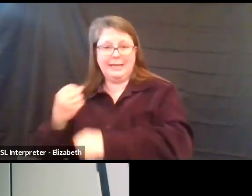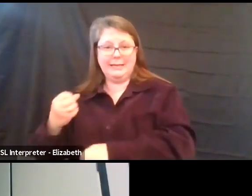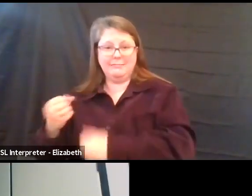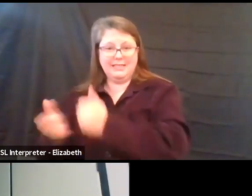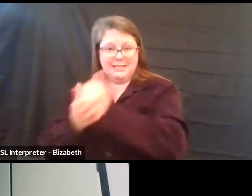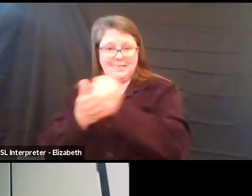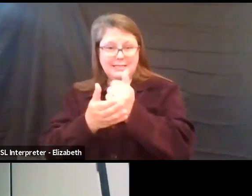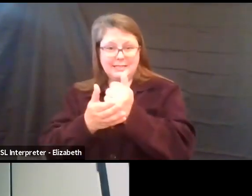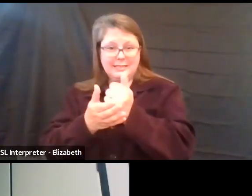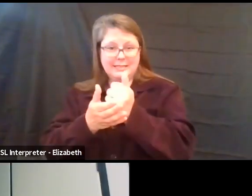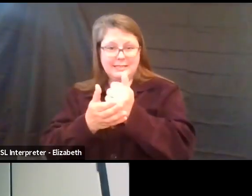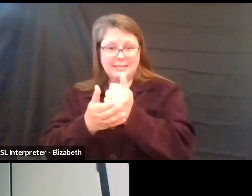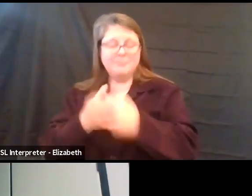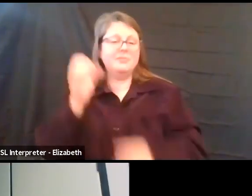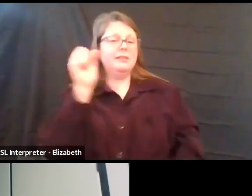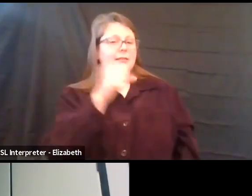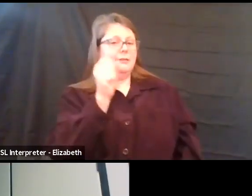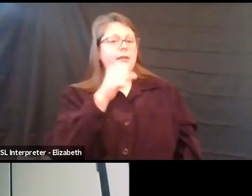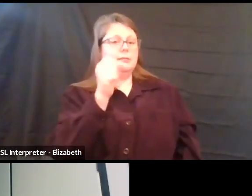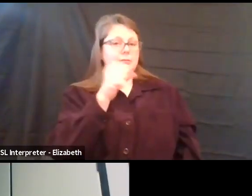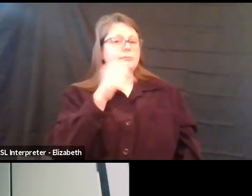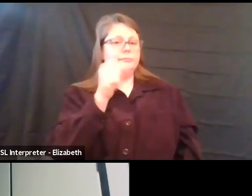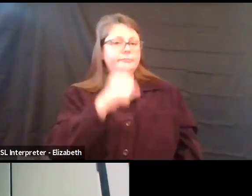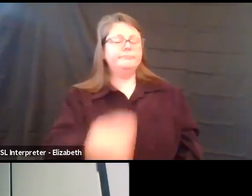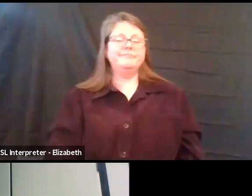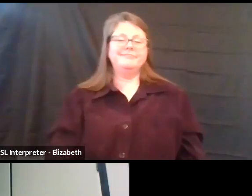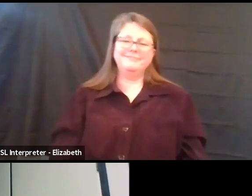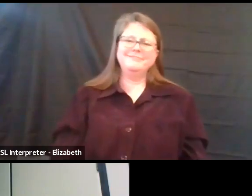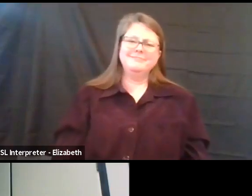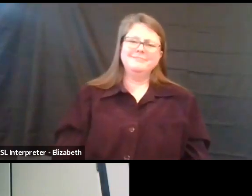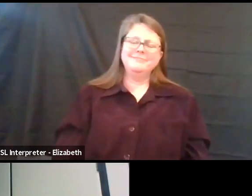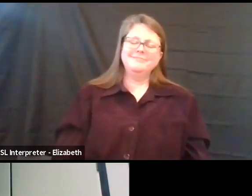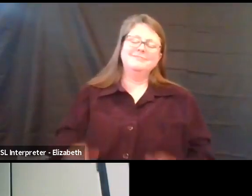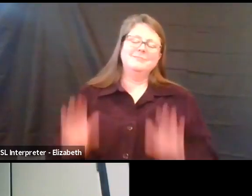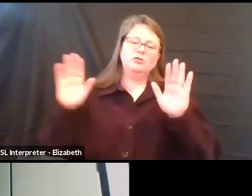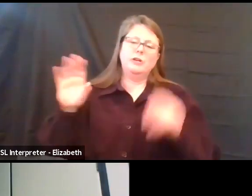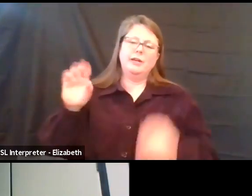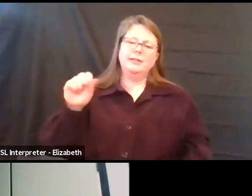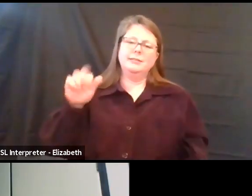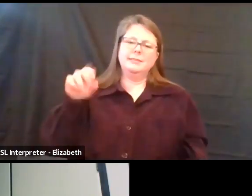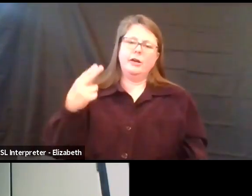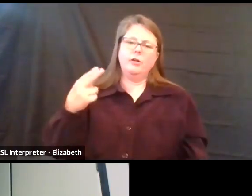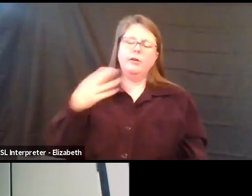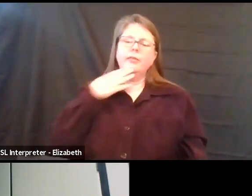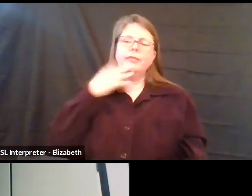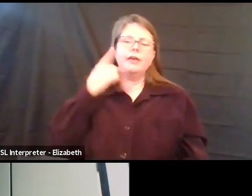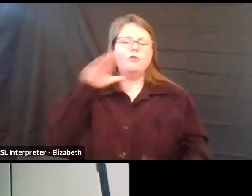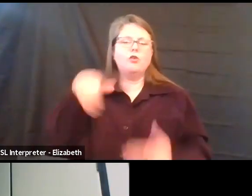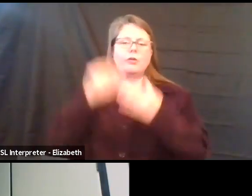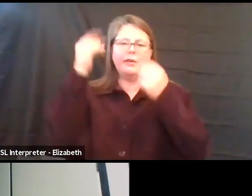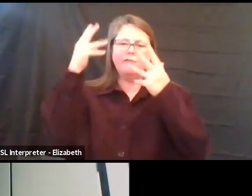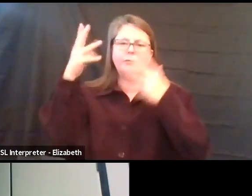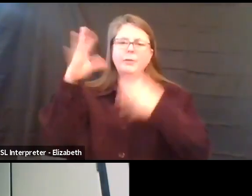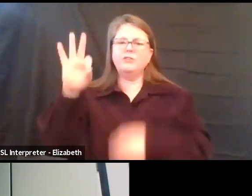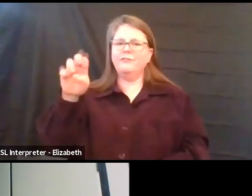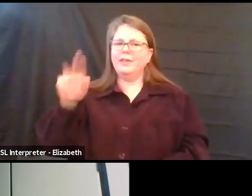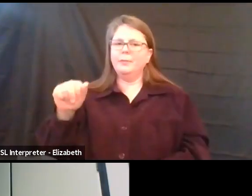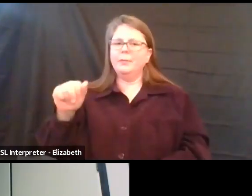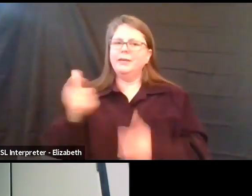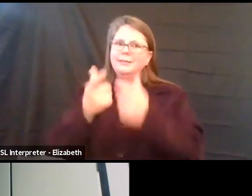much for all of that information. I'm sure we have more questions. FEMA is a big part of our lives right now, so thank you for being